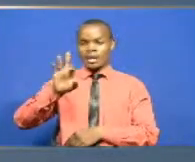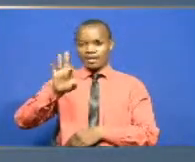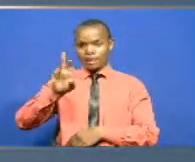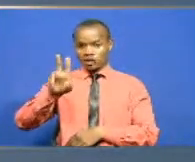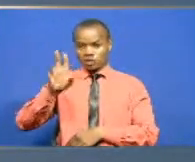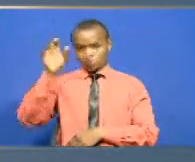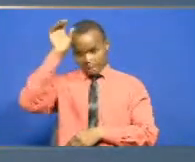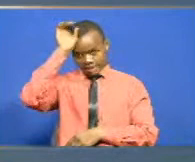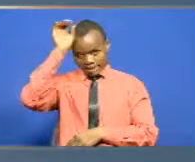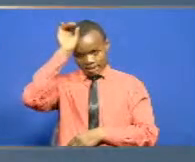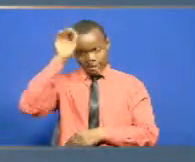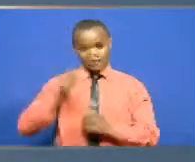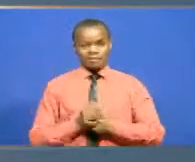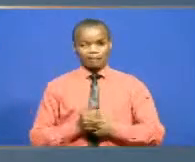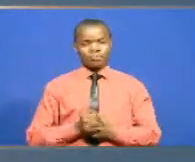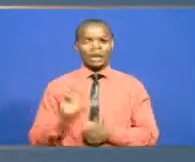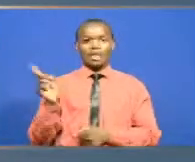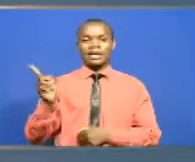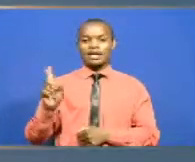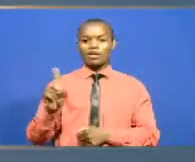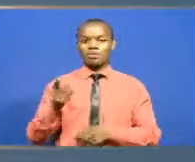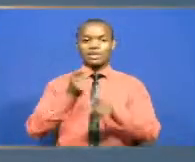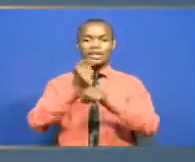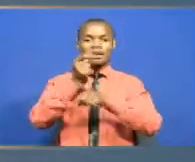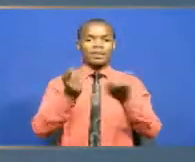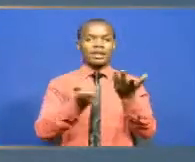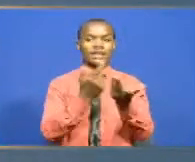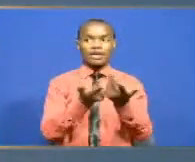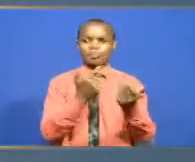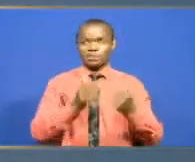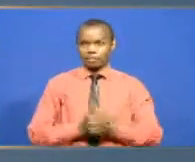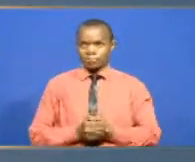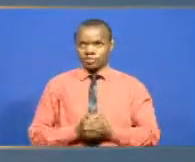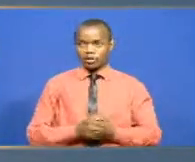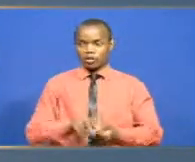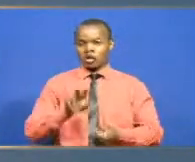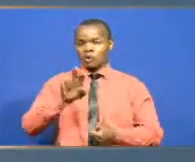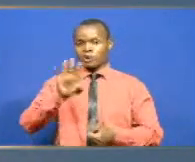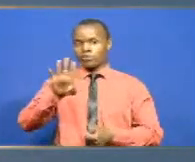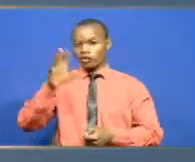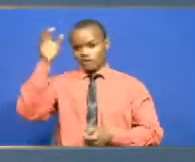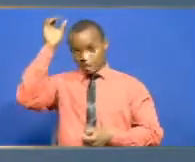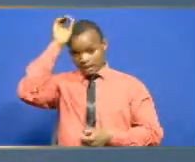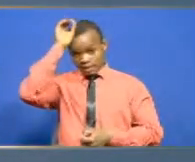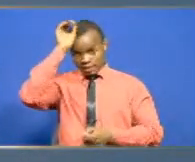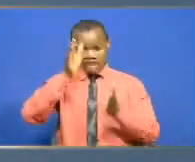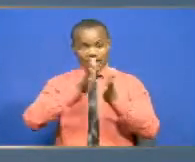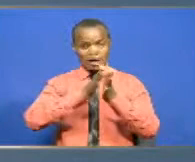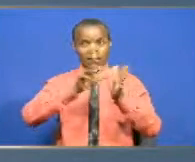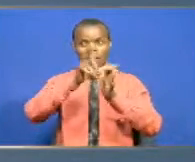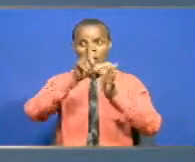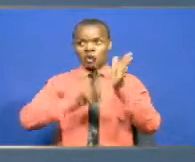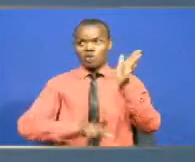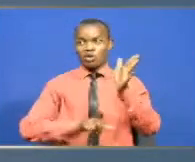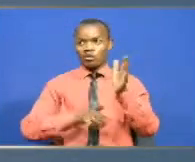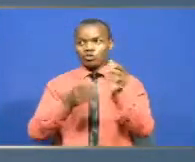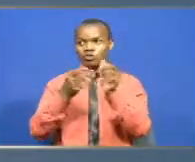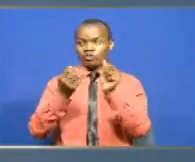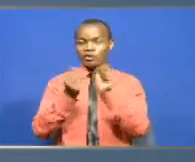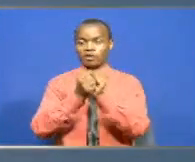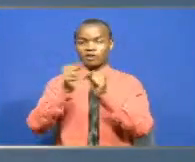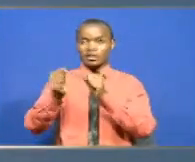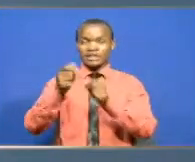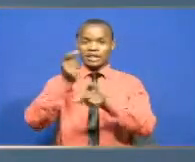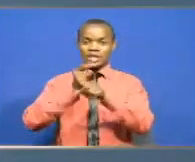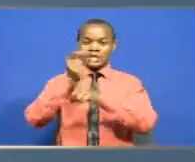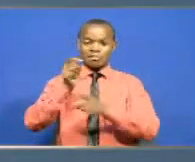degrees Celsius. Here in the capital, we're looking forward towards highs of 24 degrees Celsius. And for you in Mandera, temperatures have gone